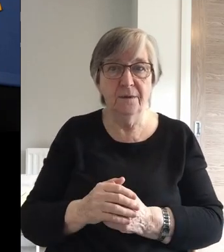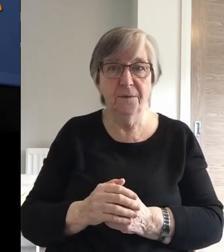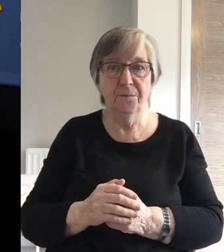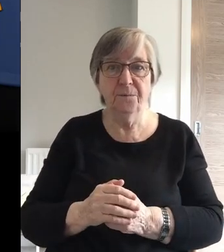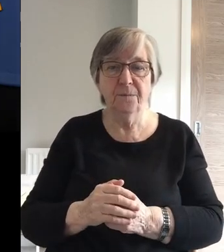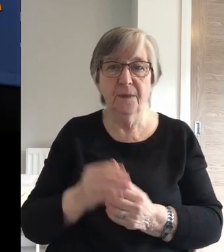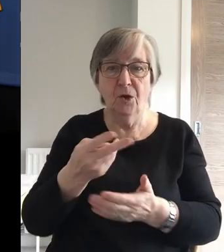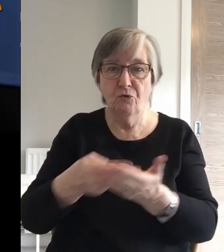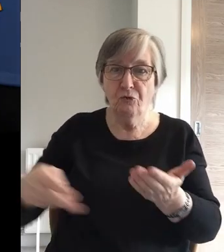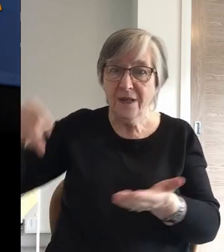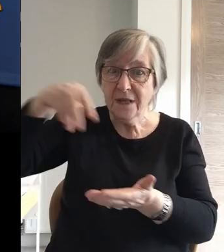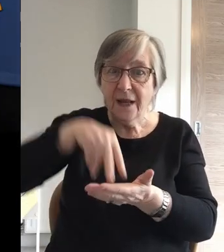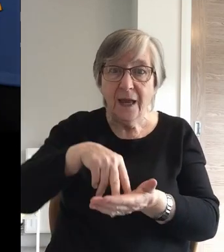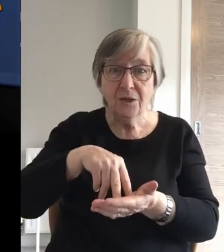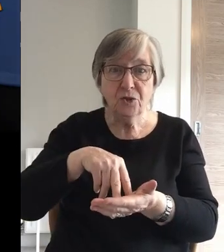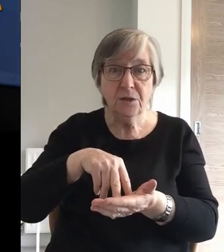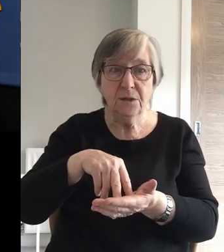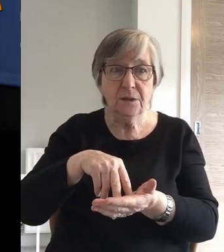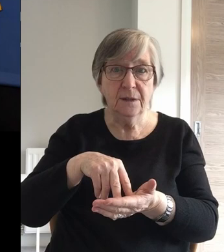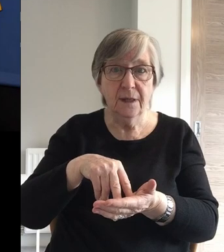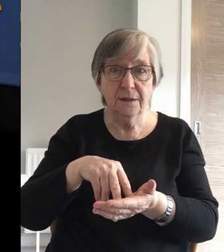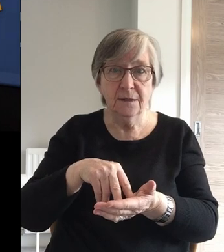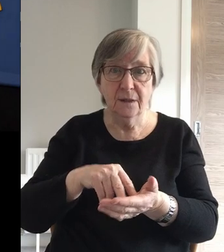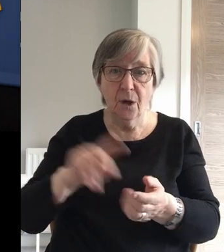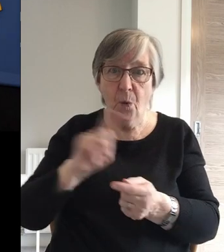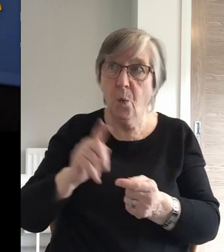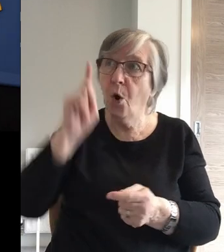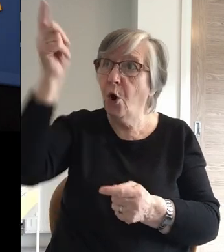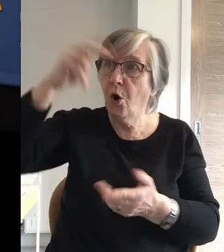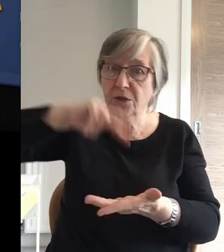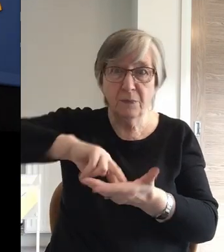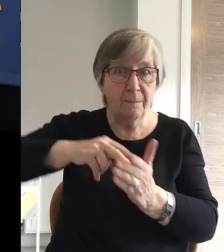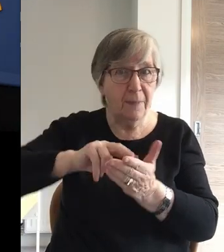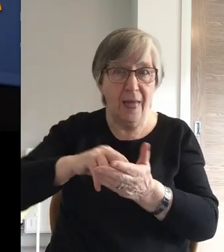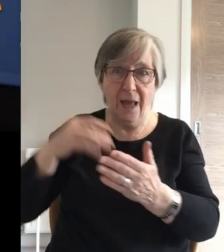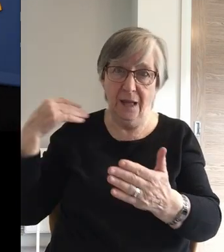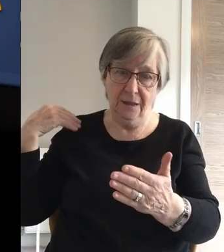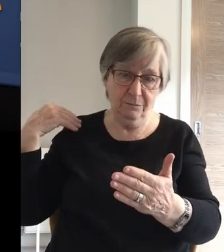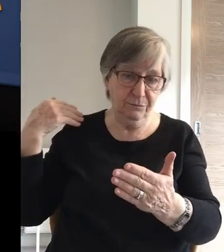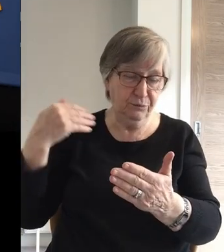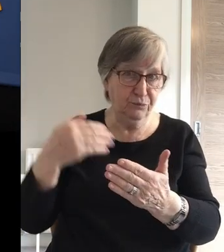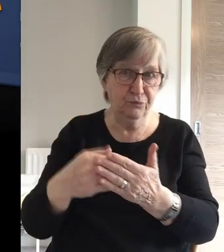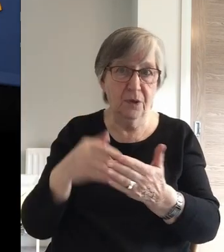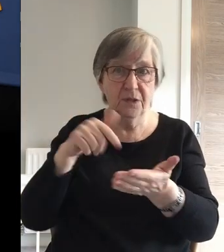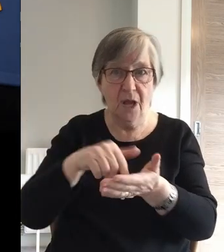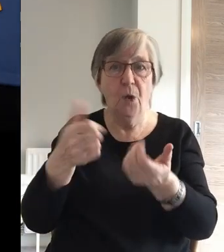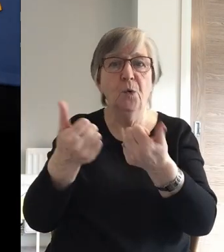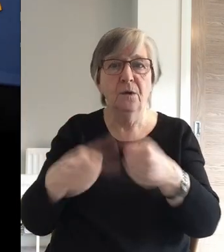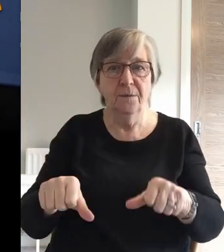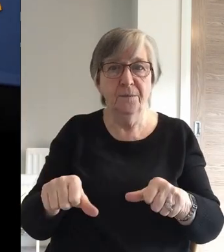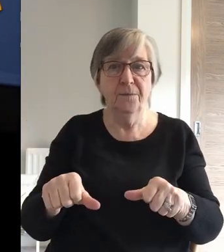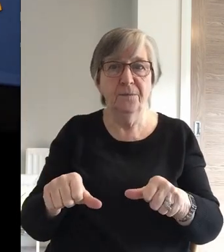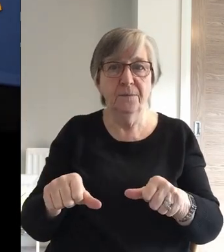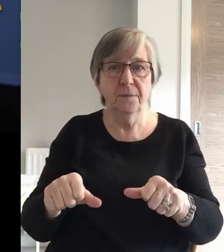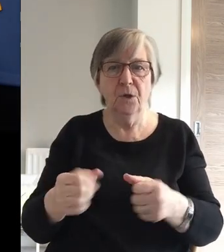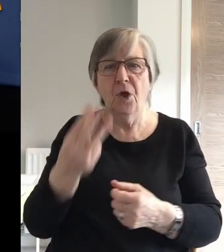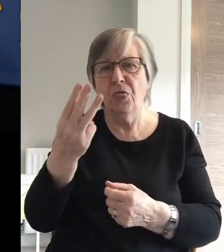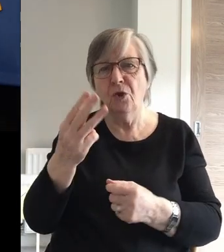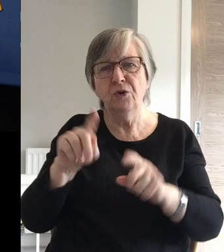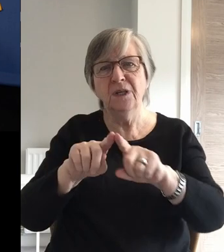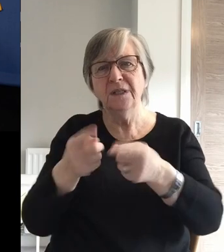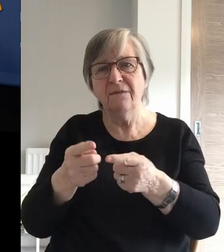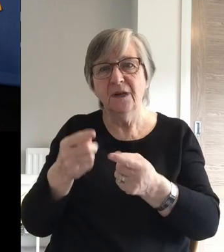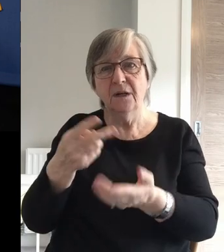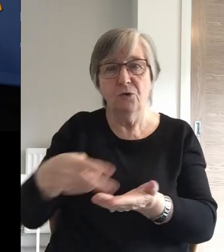The resurrection is a fulfillment of what God had been doing and planning. Now, there are three different